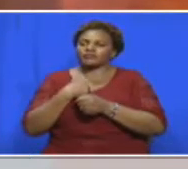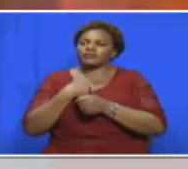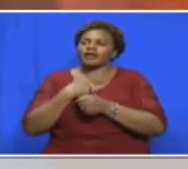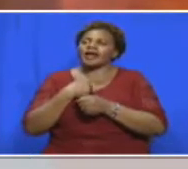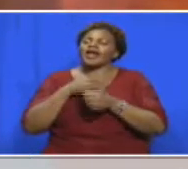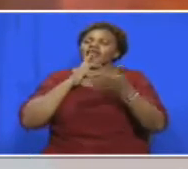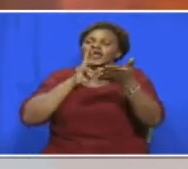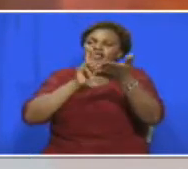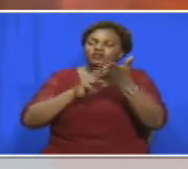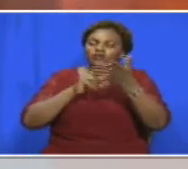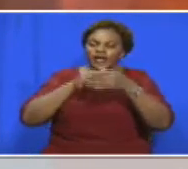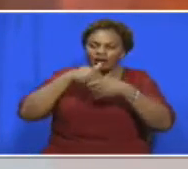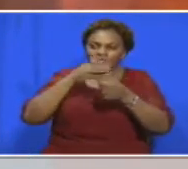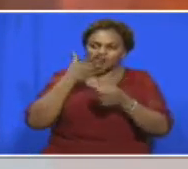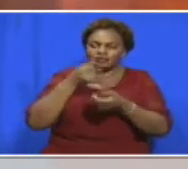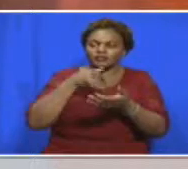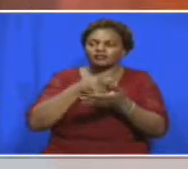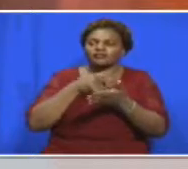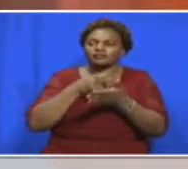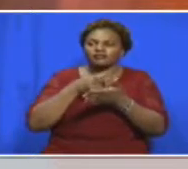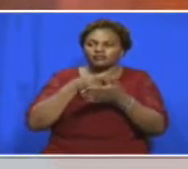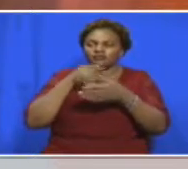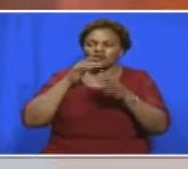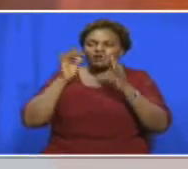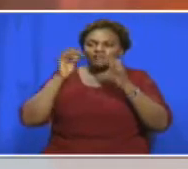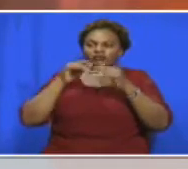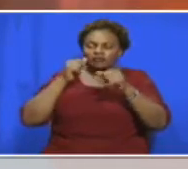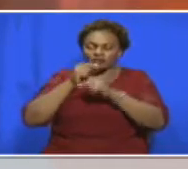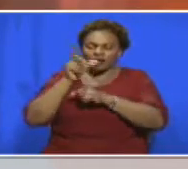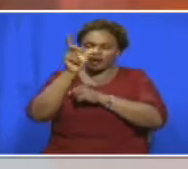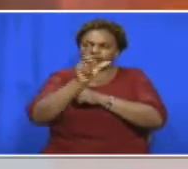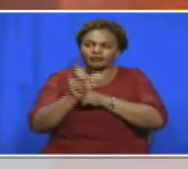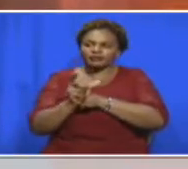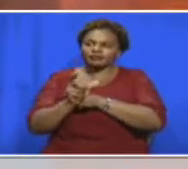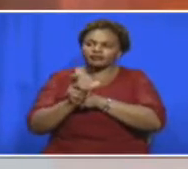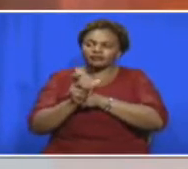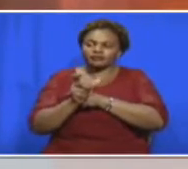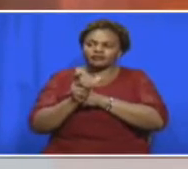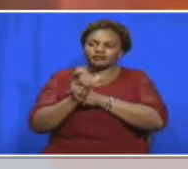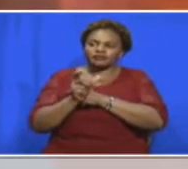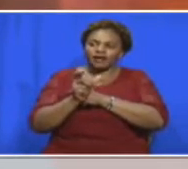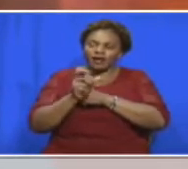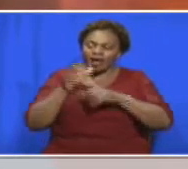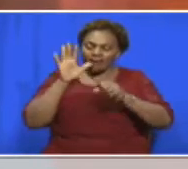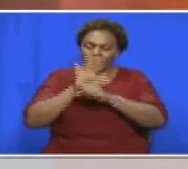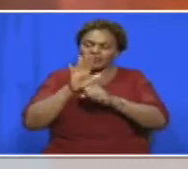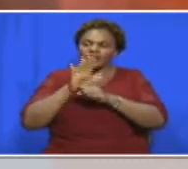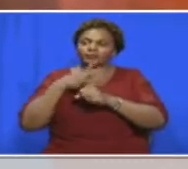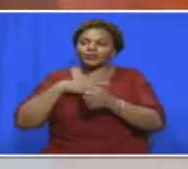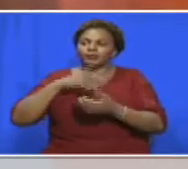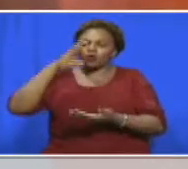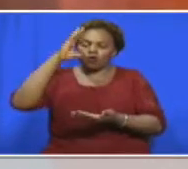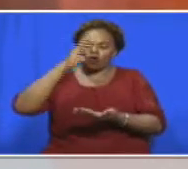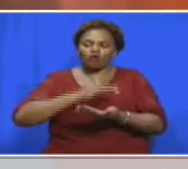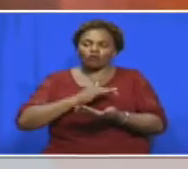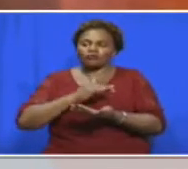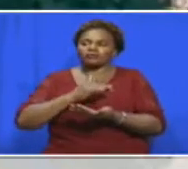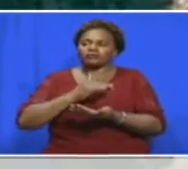the results outcome differs if you are doing testing in a region where the COVID-19, the number of people is very low.